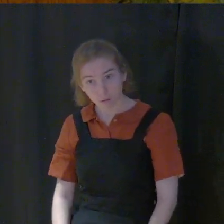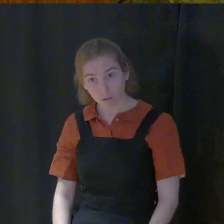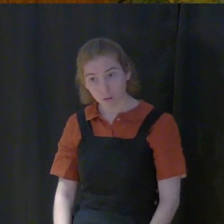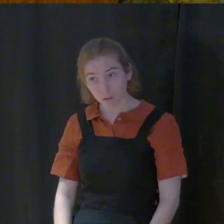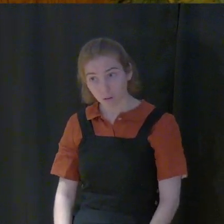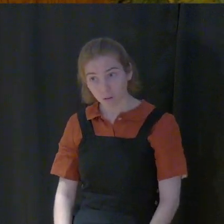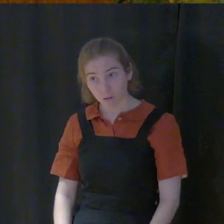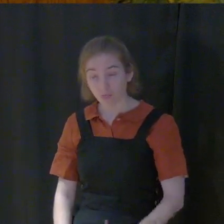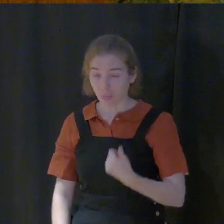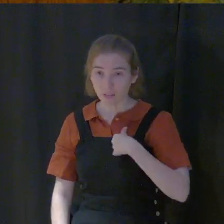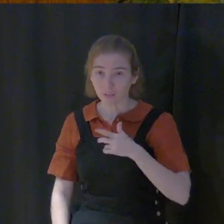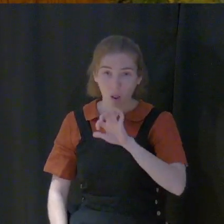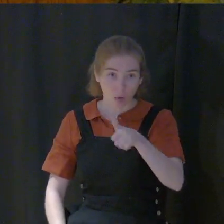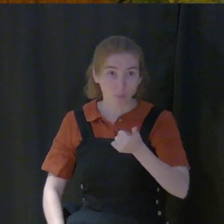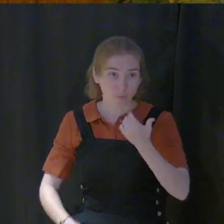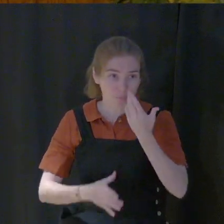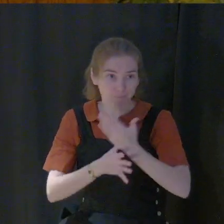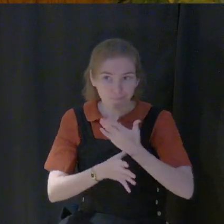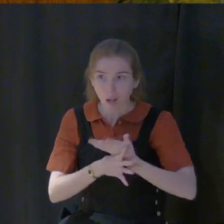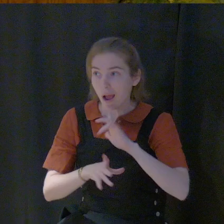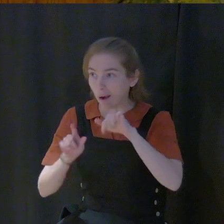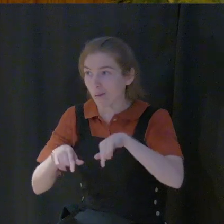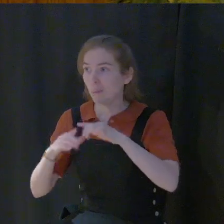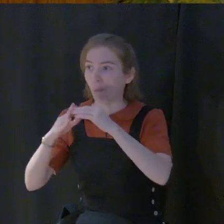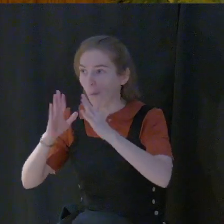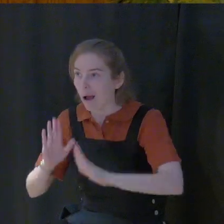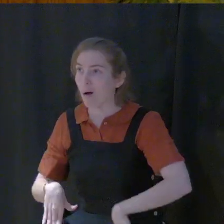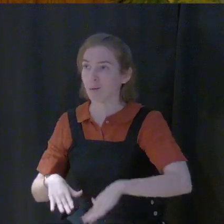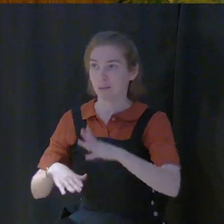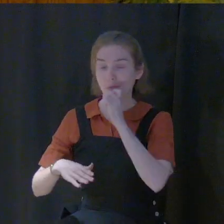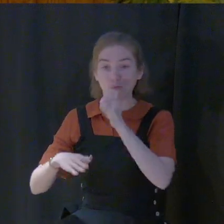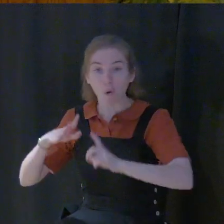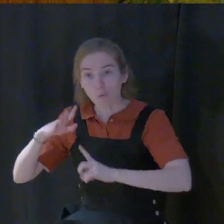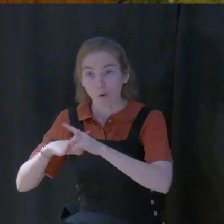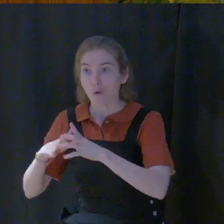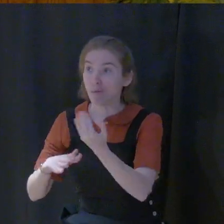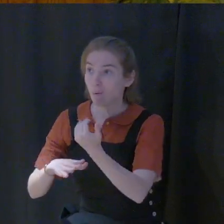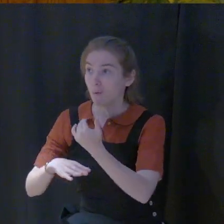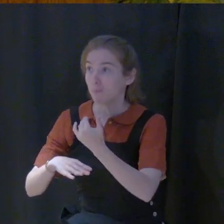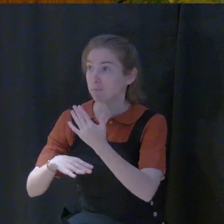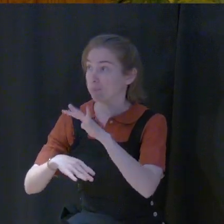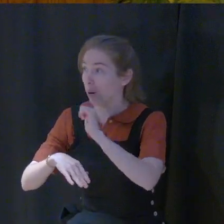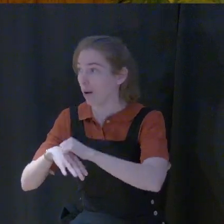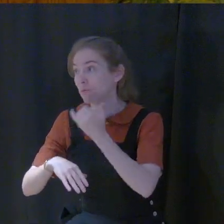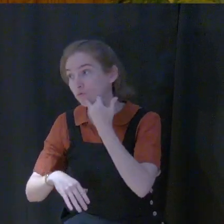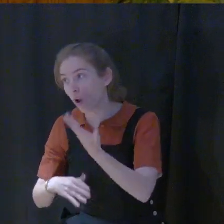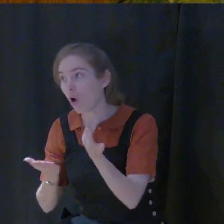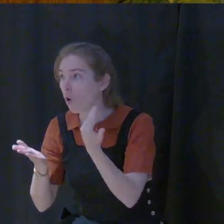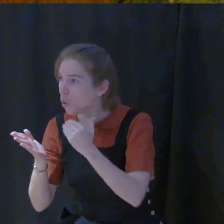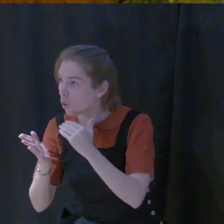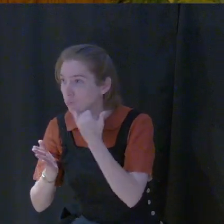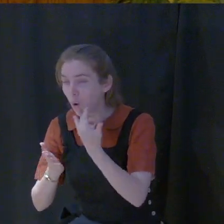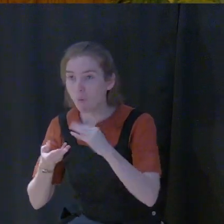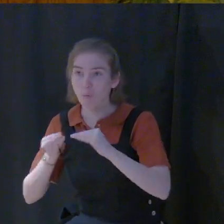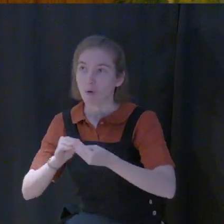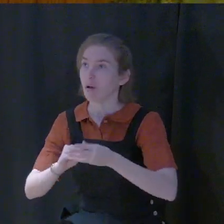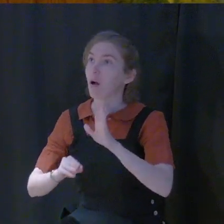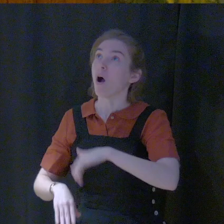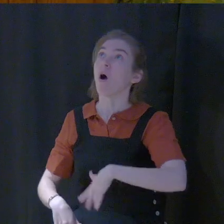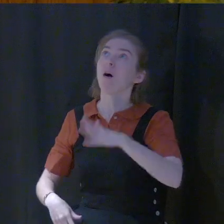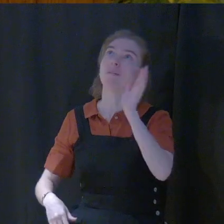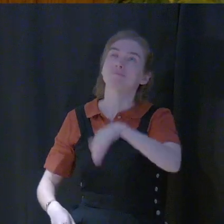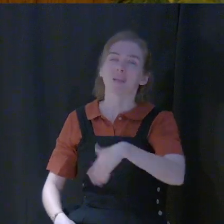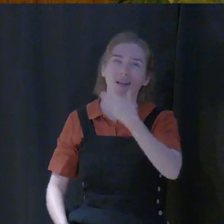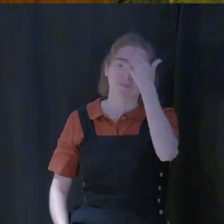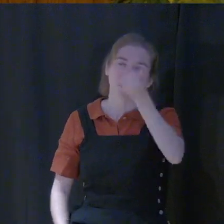That's a side pet peeve of mine. I get to a house and they don't show up. And so finally, 15 minutes after the appointment, I try to call the numbers and sometimes you go, oh, I